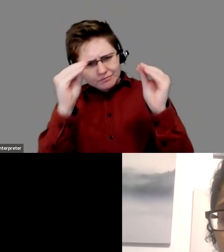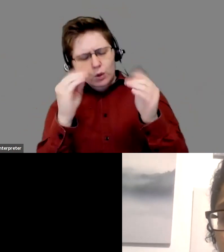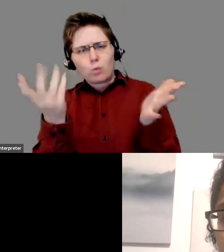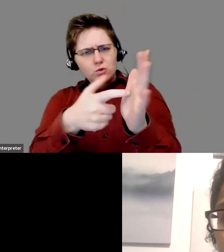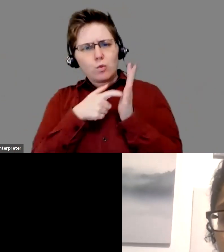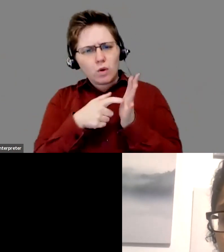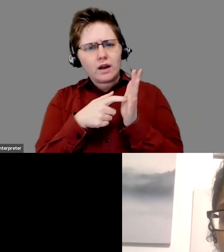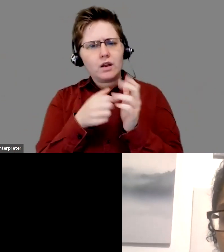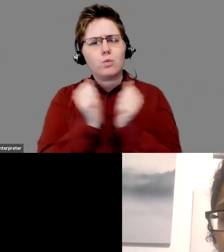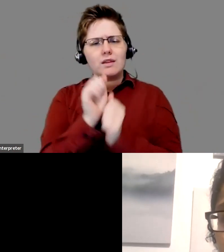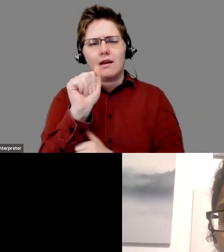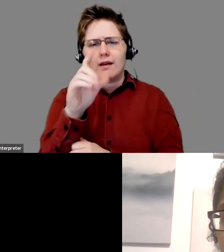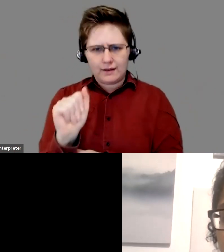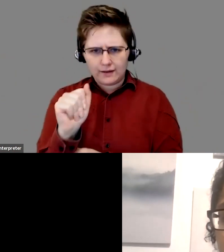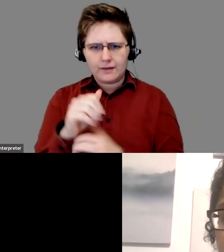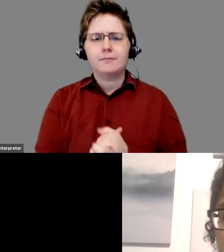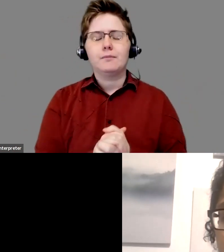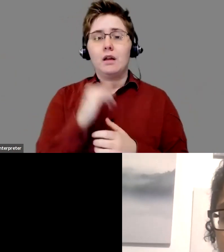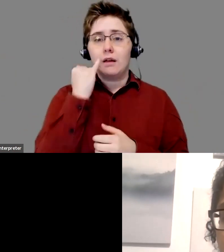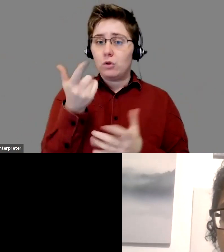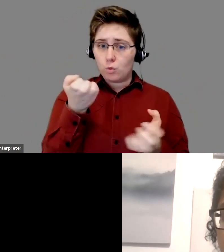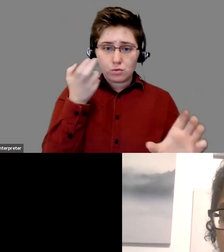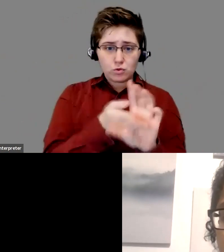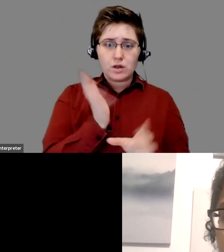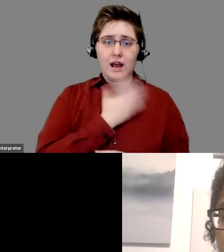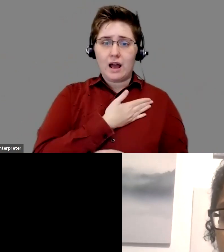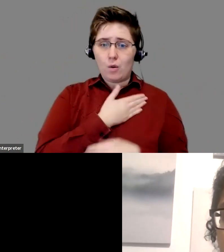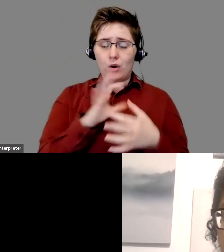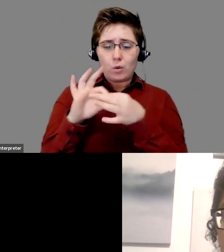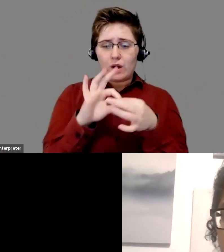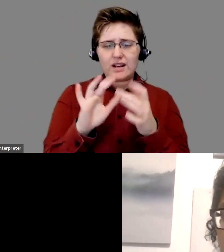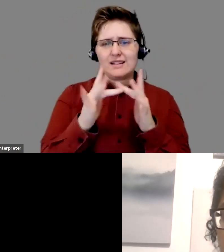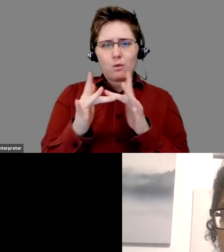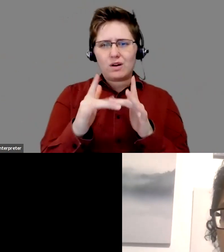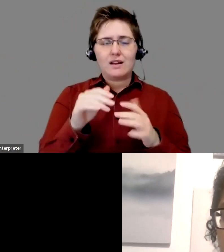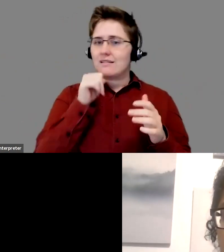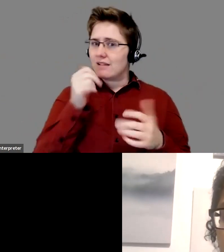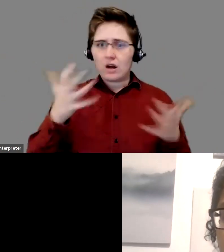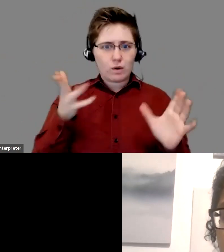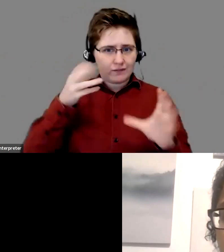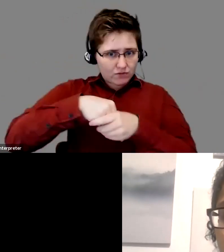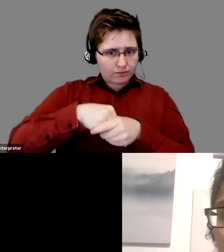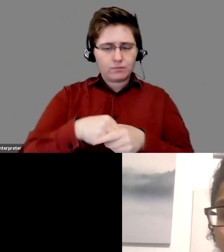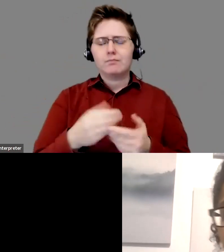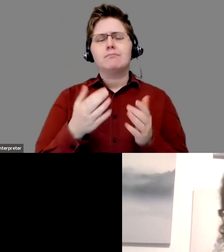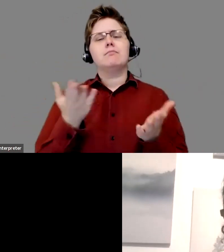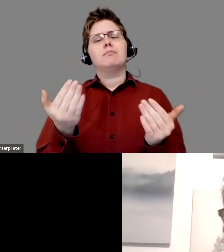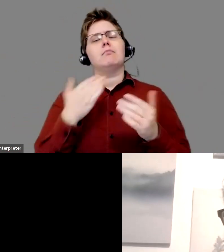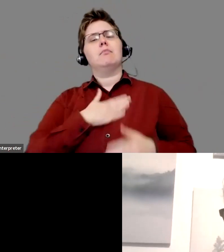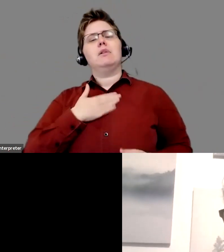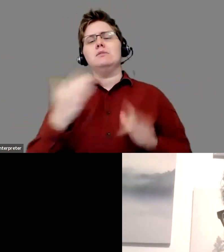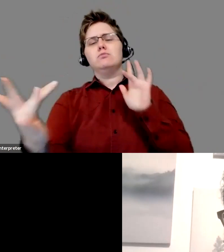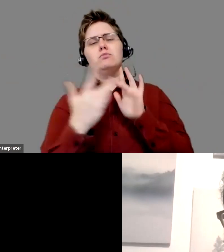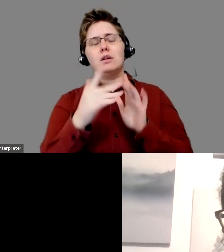with Disabilities Act. If you would like to be part of our ADA coordinator network and are not already, don't hesitate to reach out to me